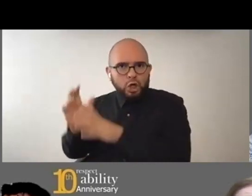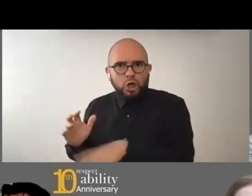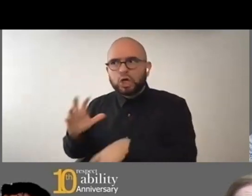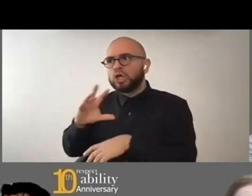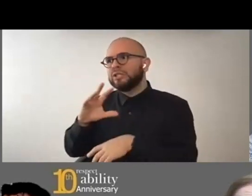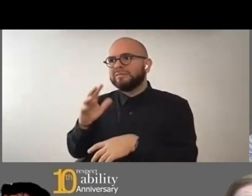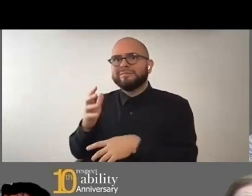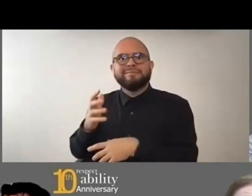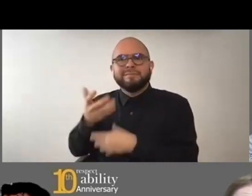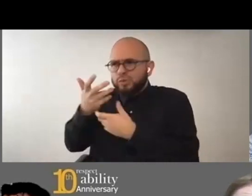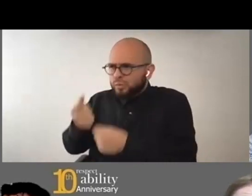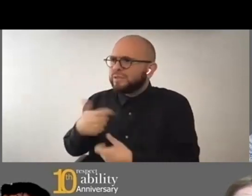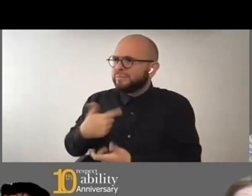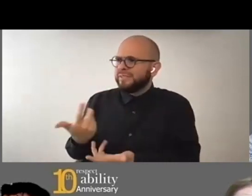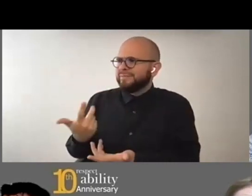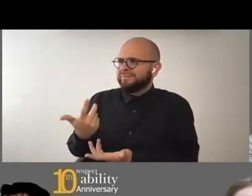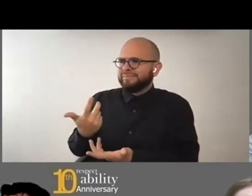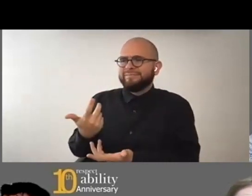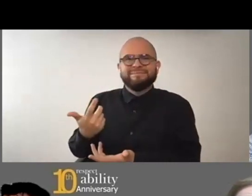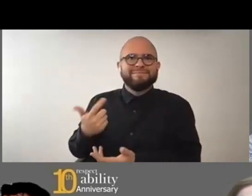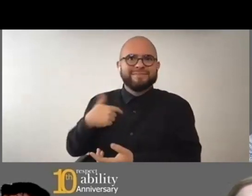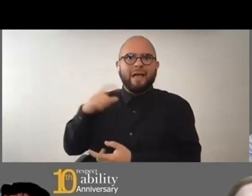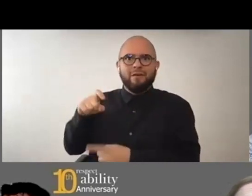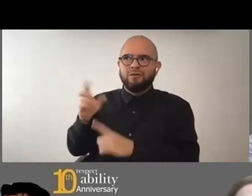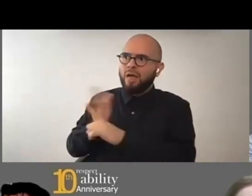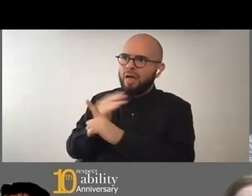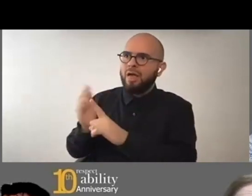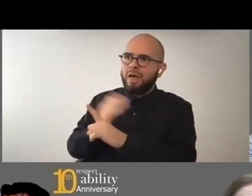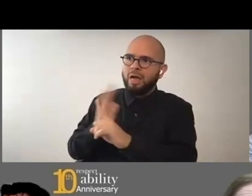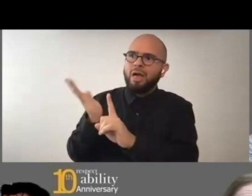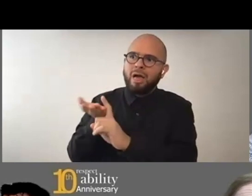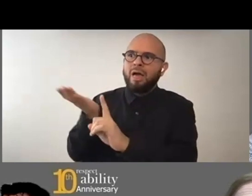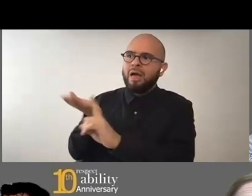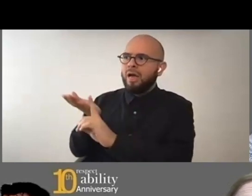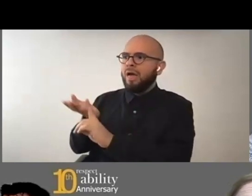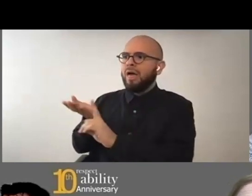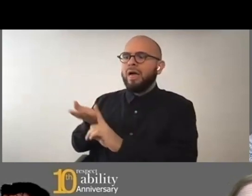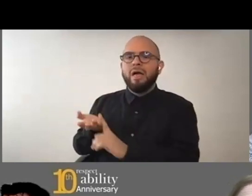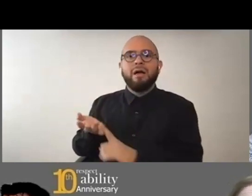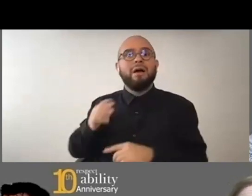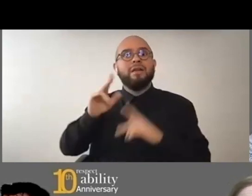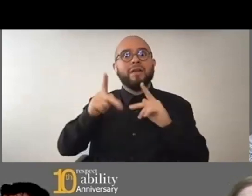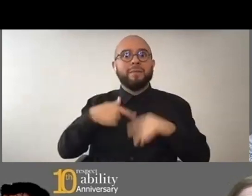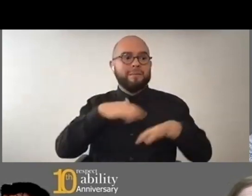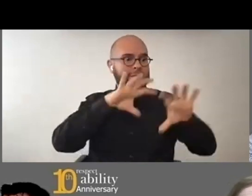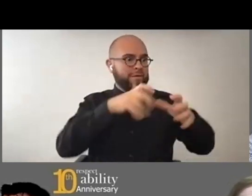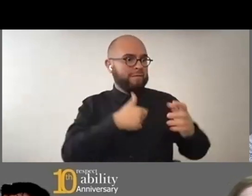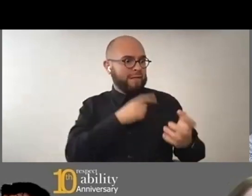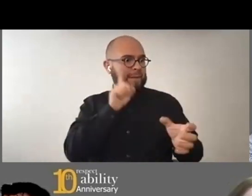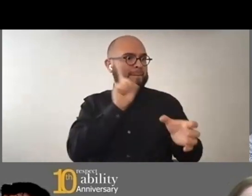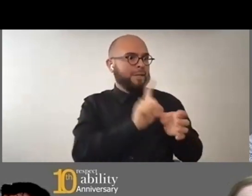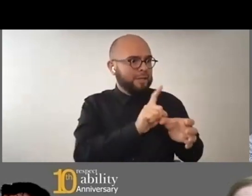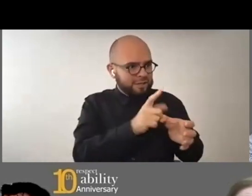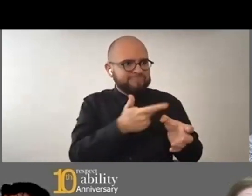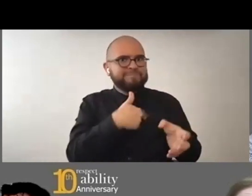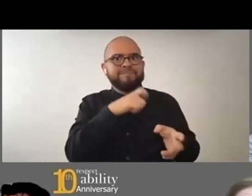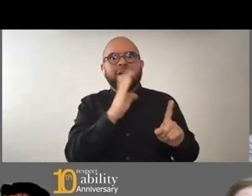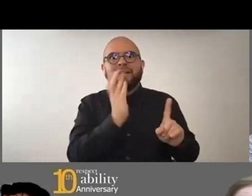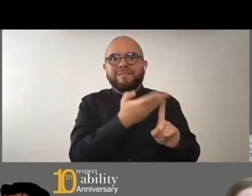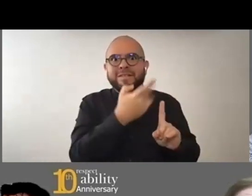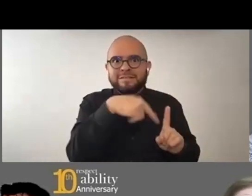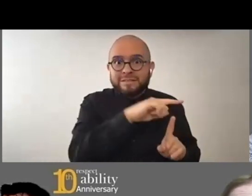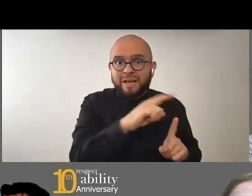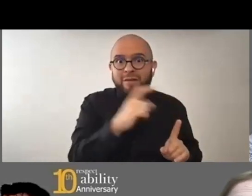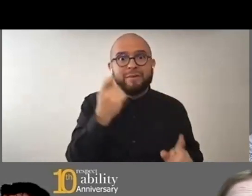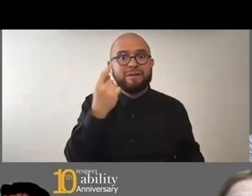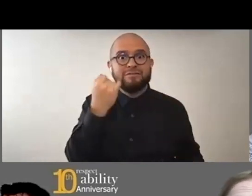me. I have to convince each constituent group that I meet with. And when you're working in a Senate office, you meet with a new constituent group